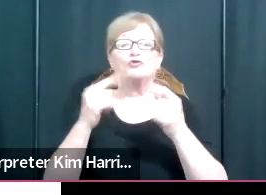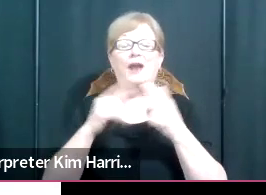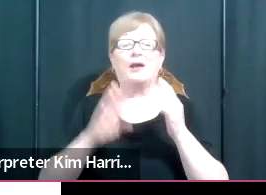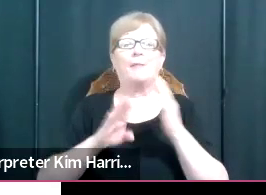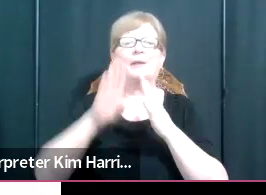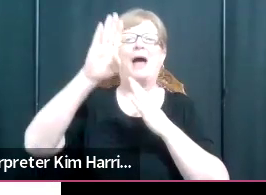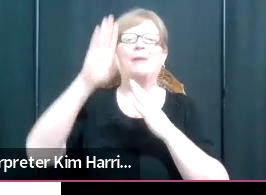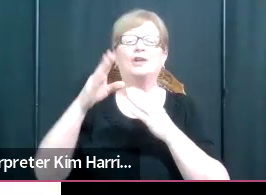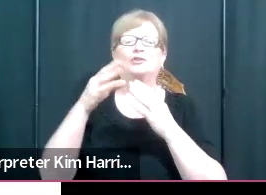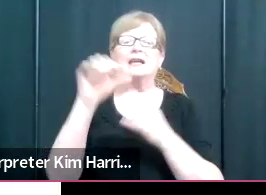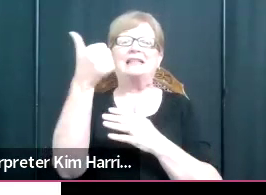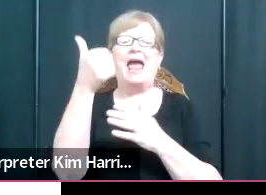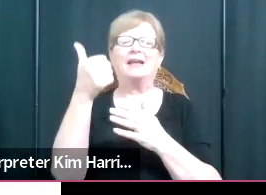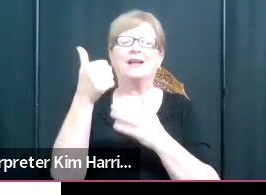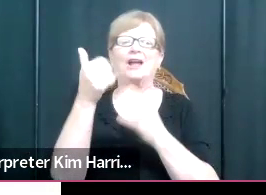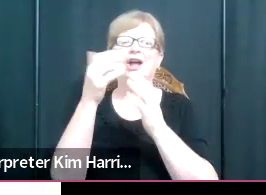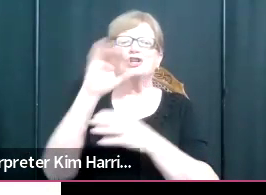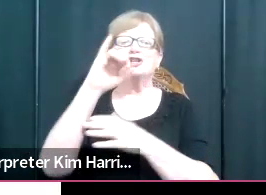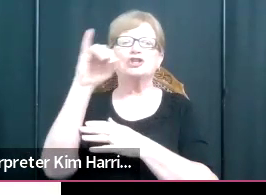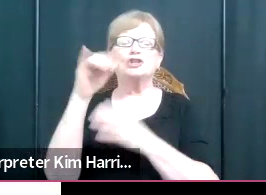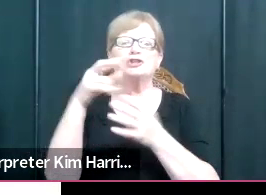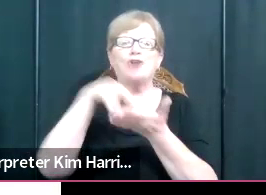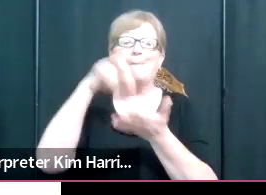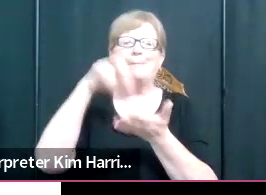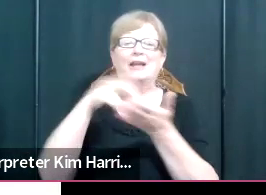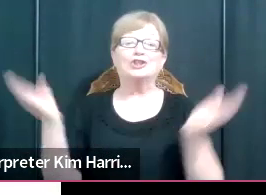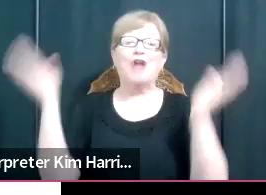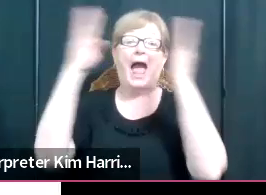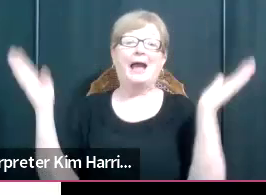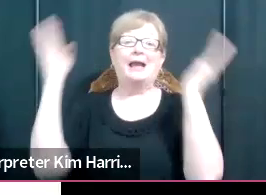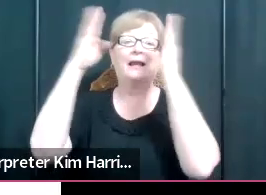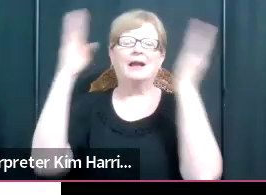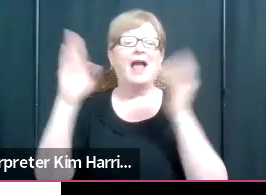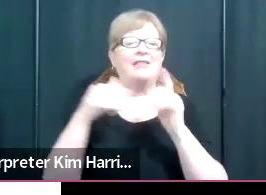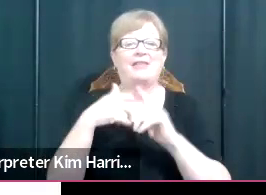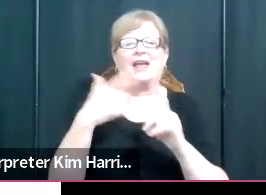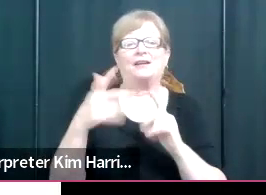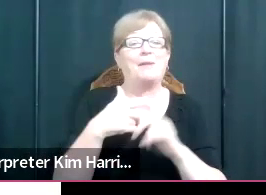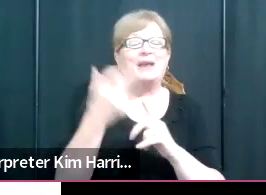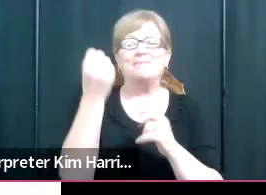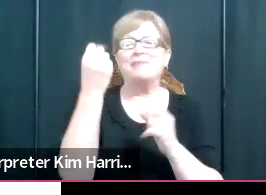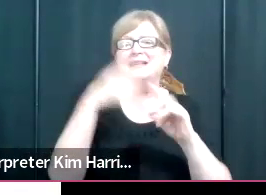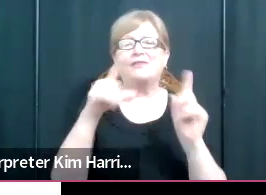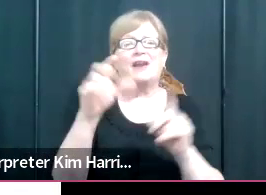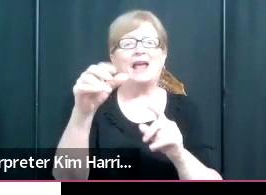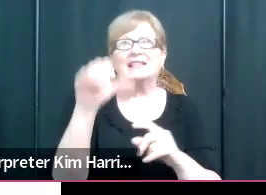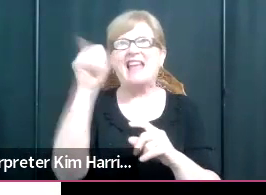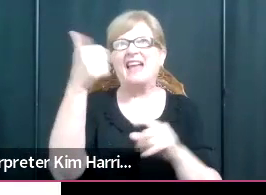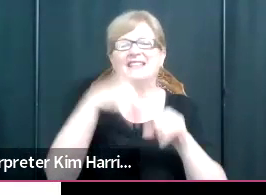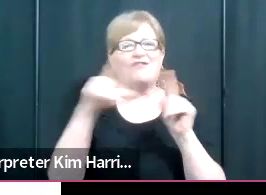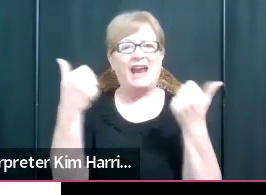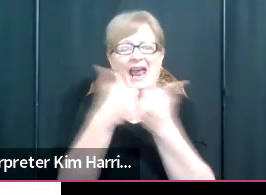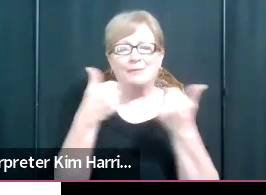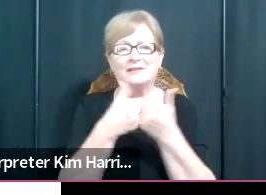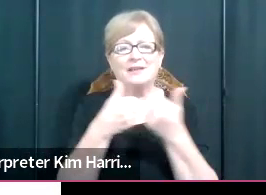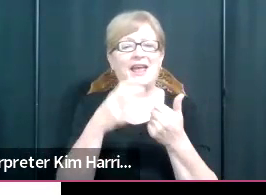thing. It just depends. And there are 25 different games on the Mightier app. So if one game doesn't work, there are plenty